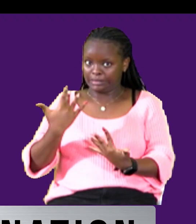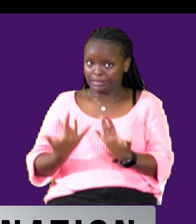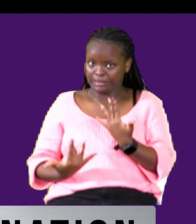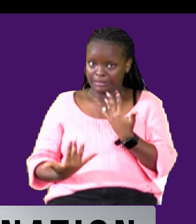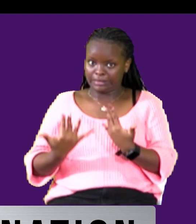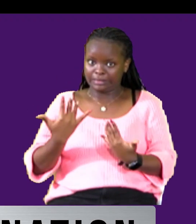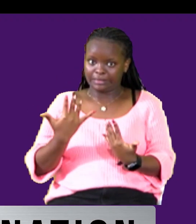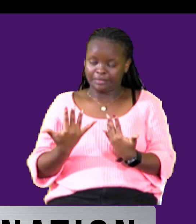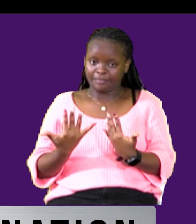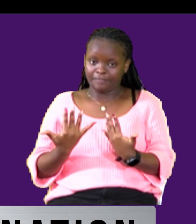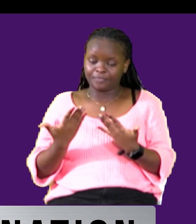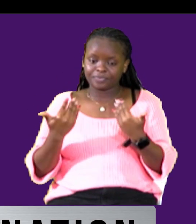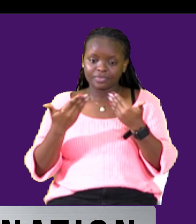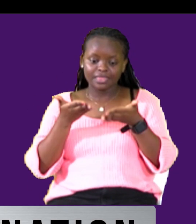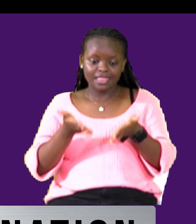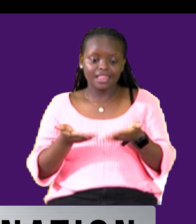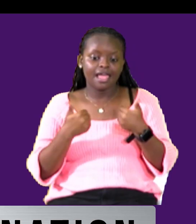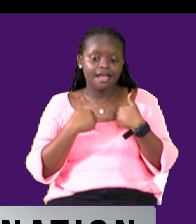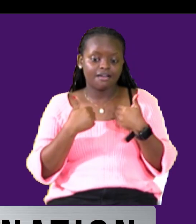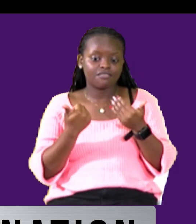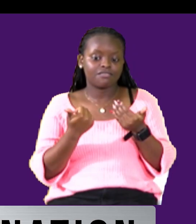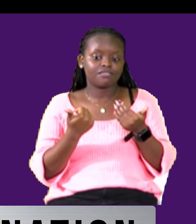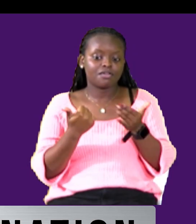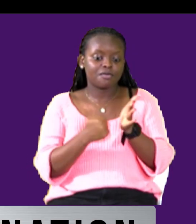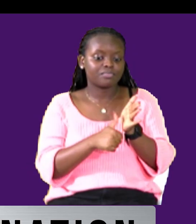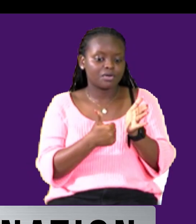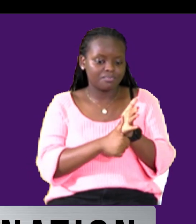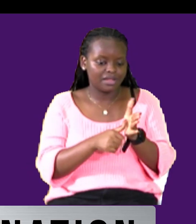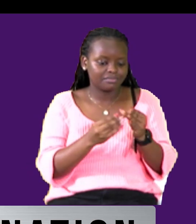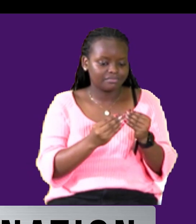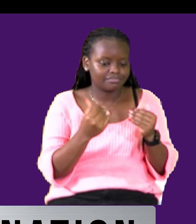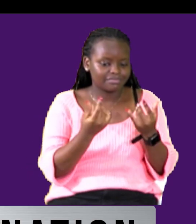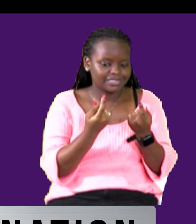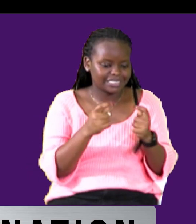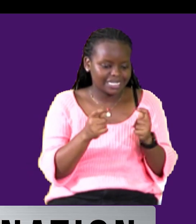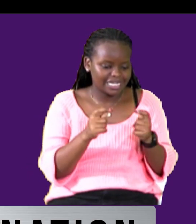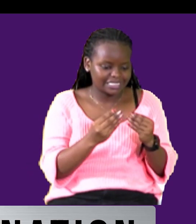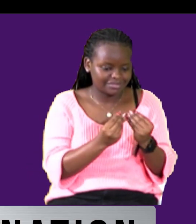fire. There's an issue here he's trying to actually address. Which is